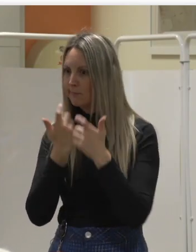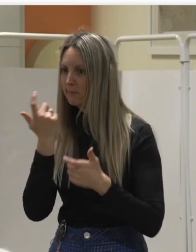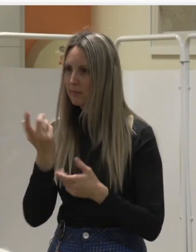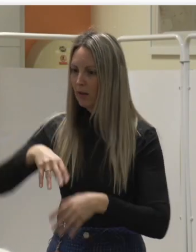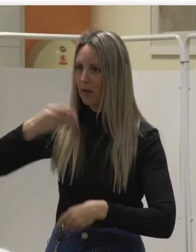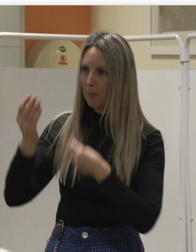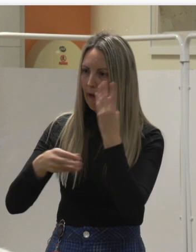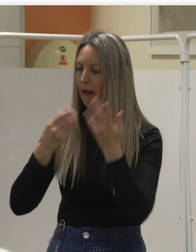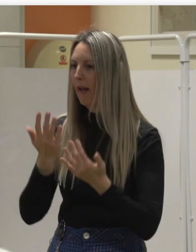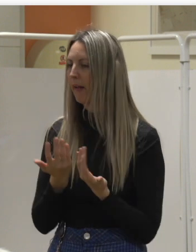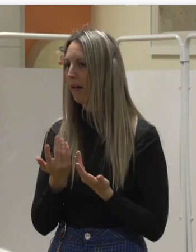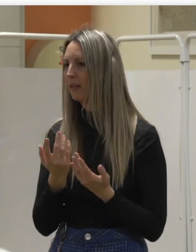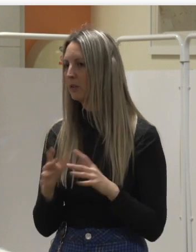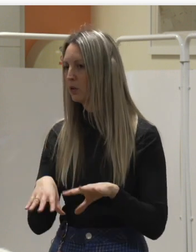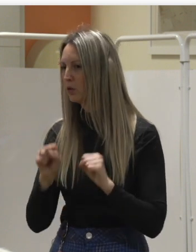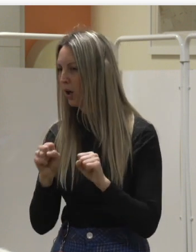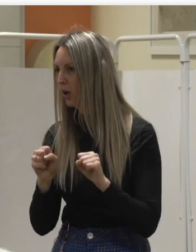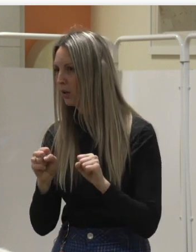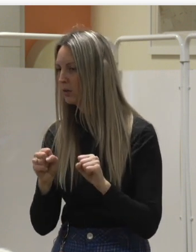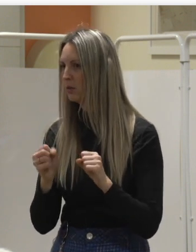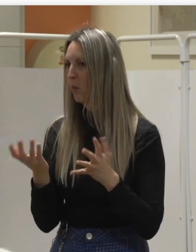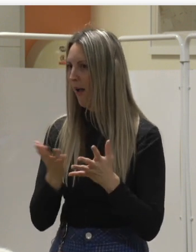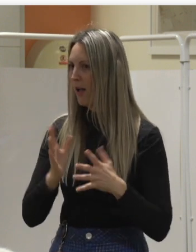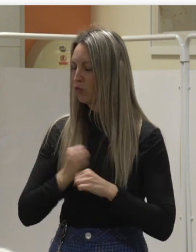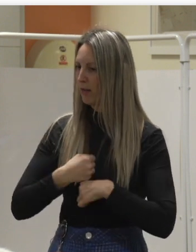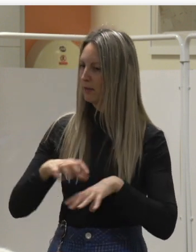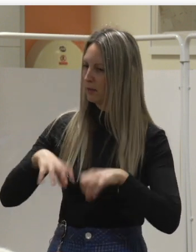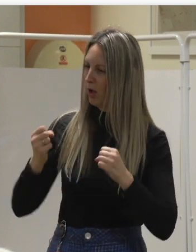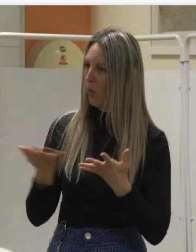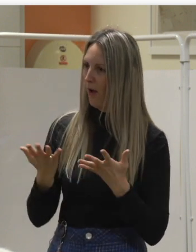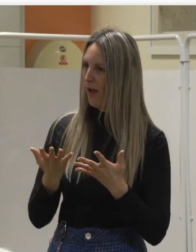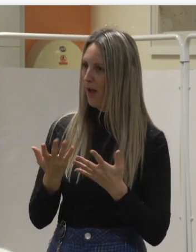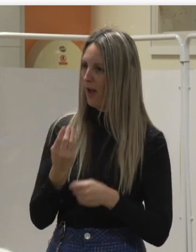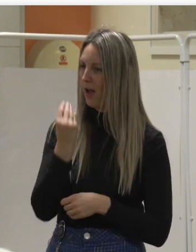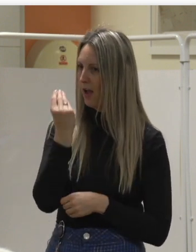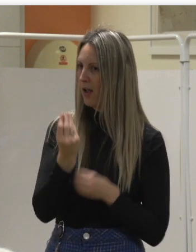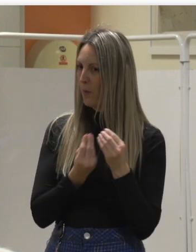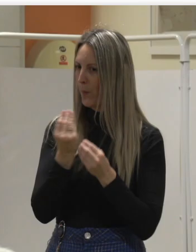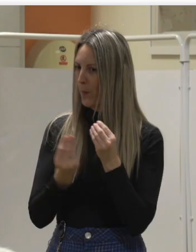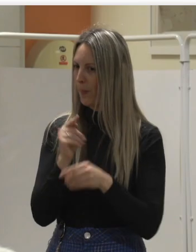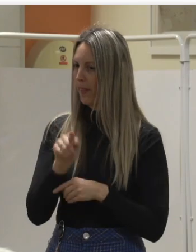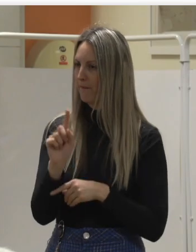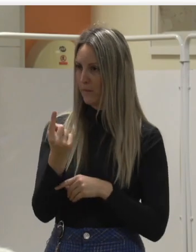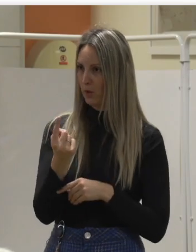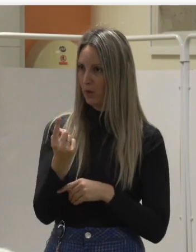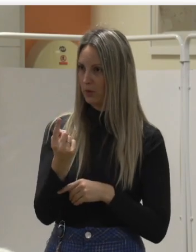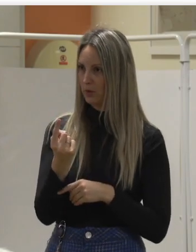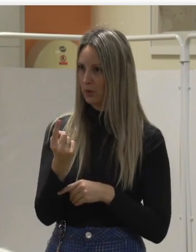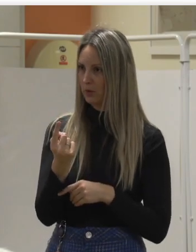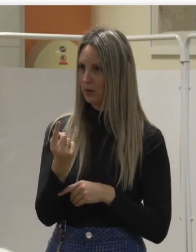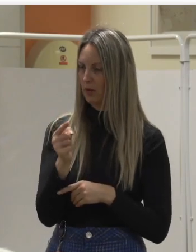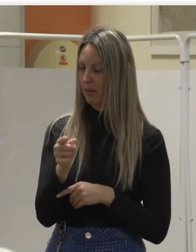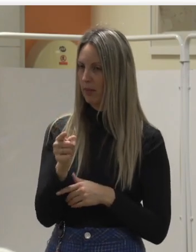reasons where it all began. And managing them at the initial